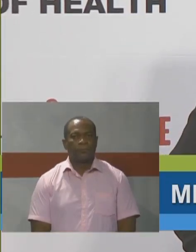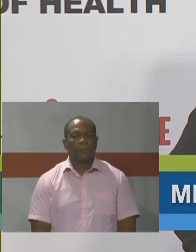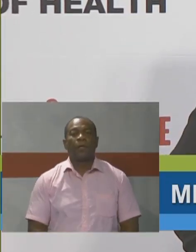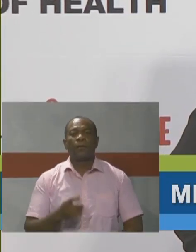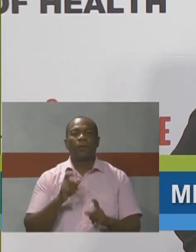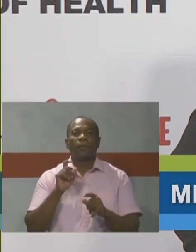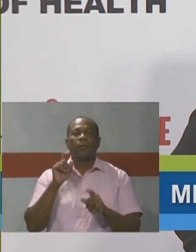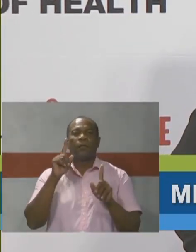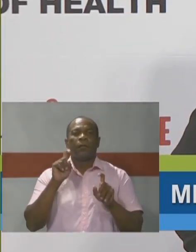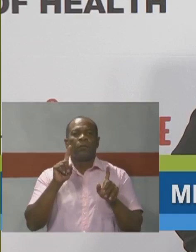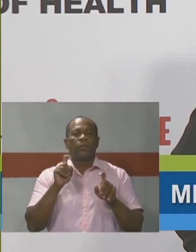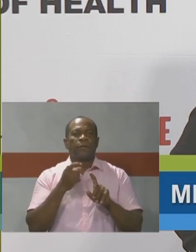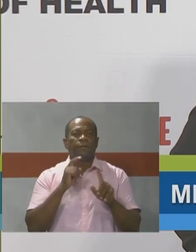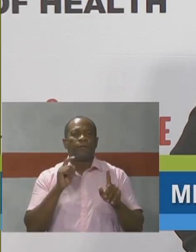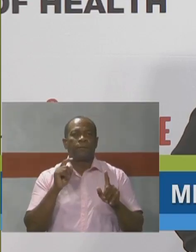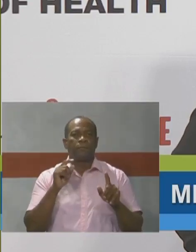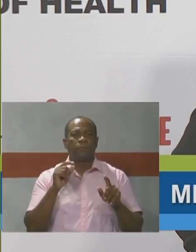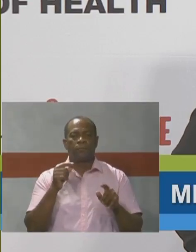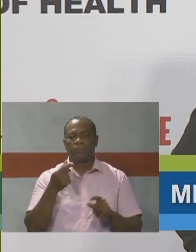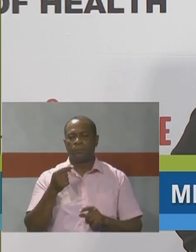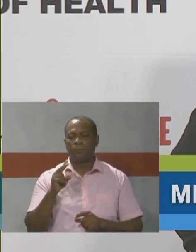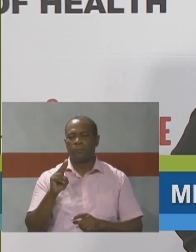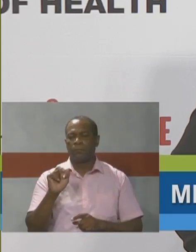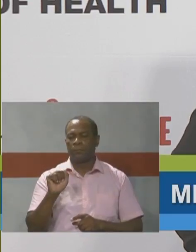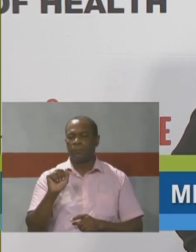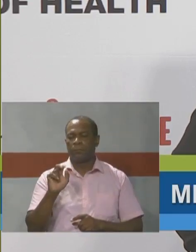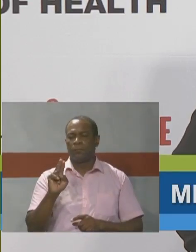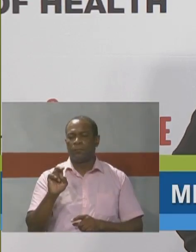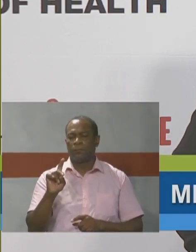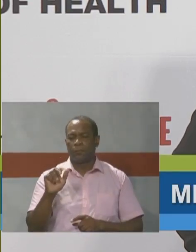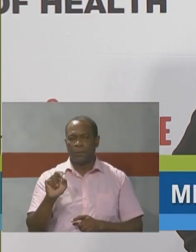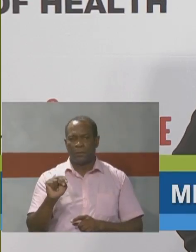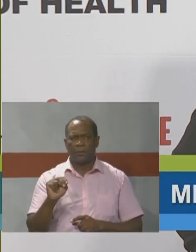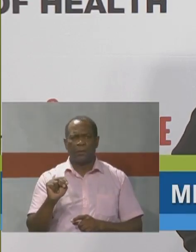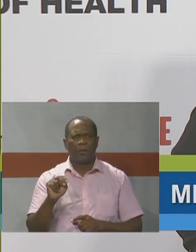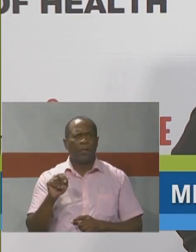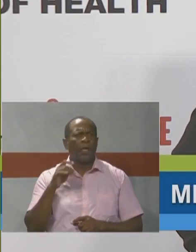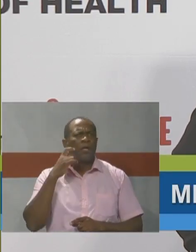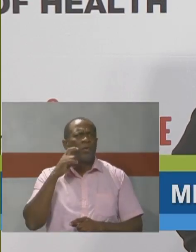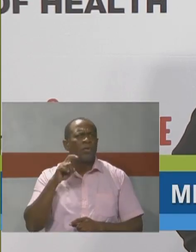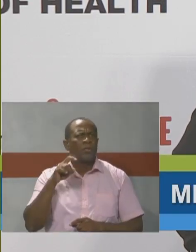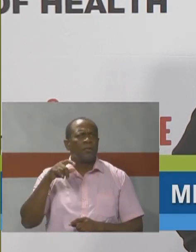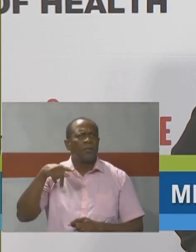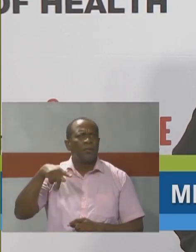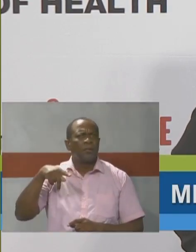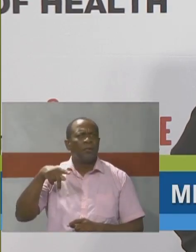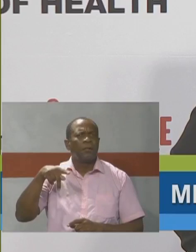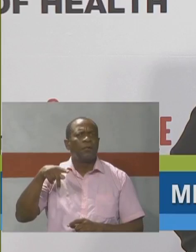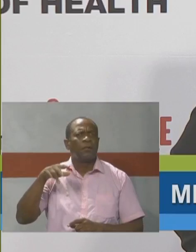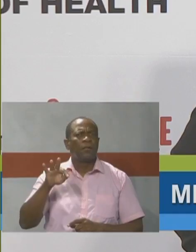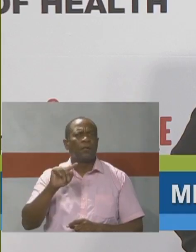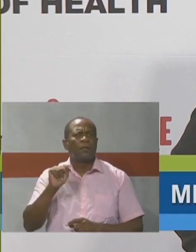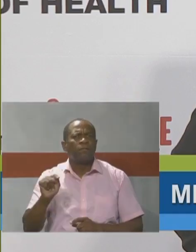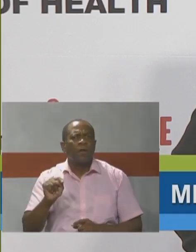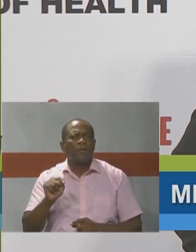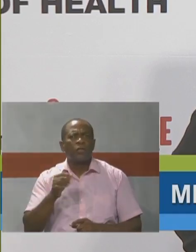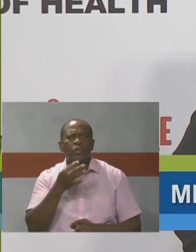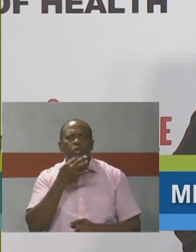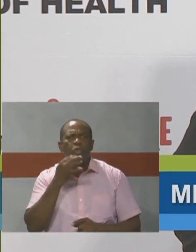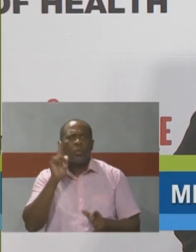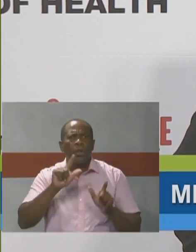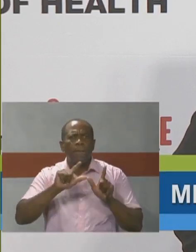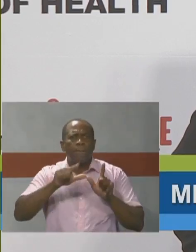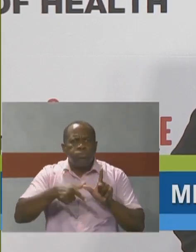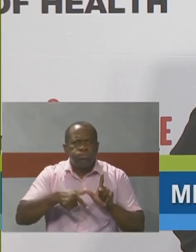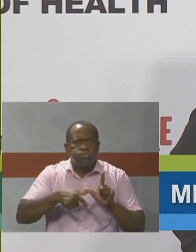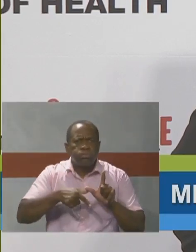is expiring in less than a week. Have we found countries to donate them to? Have they gone out already? And when will they